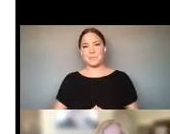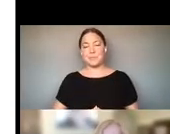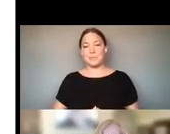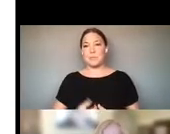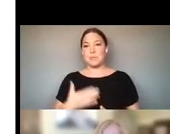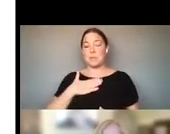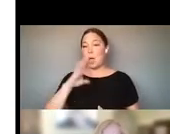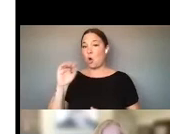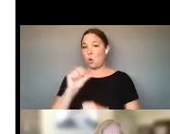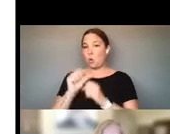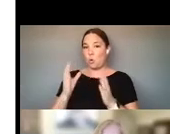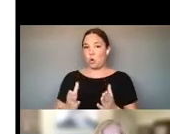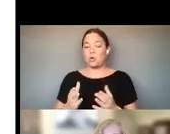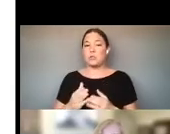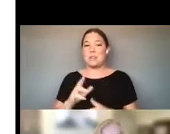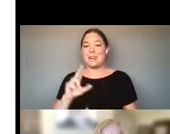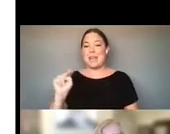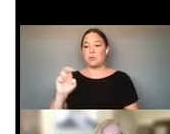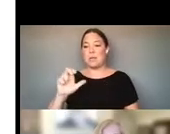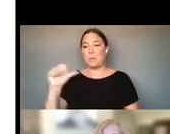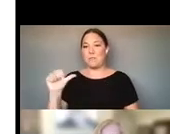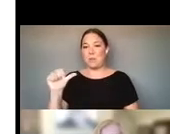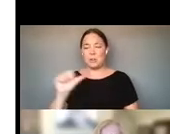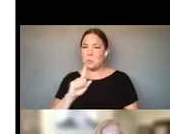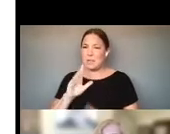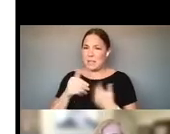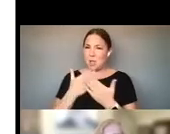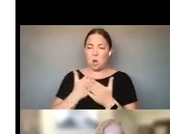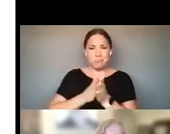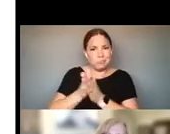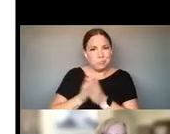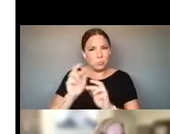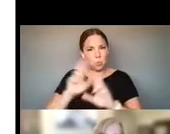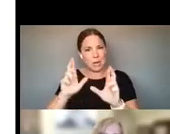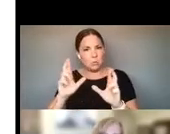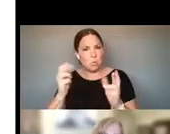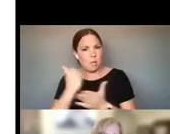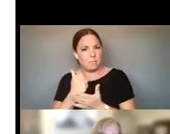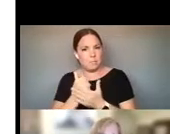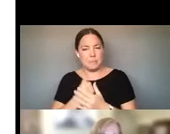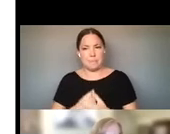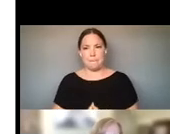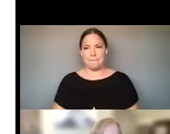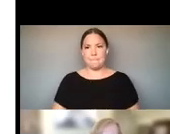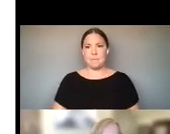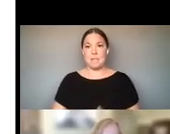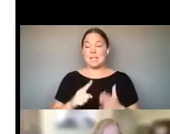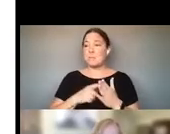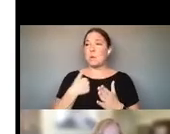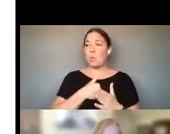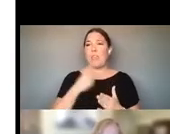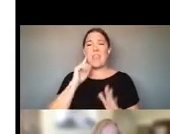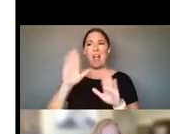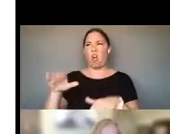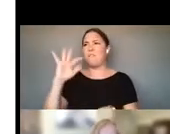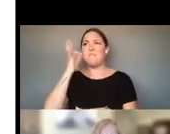I have at the National Endowment for the Arts are all really generous and eager to help. So I think there's a situation sometimes where we think the federal government